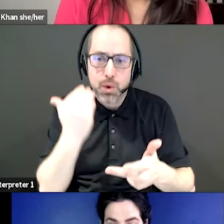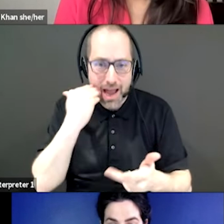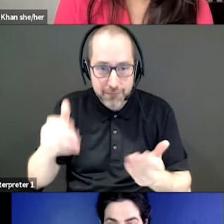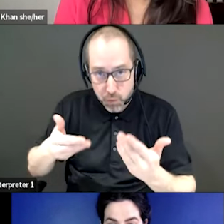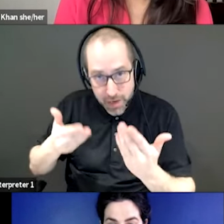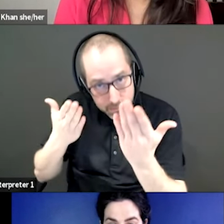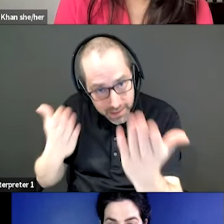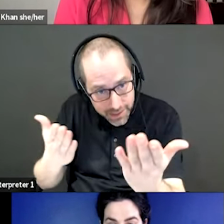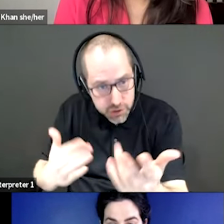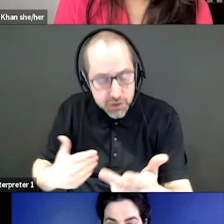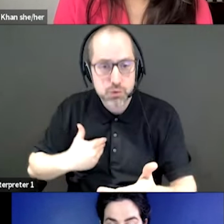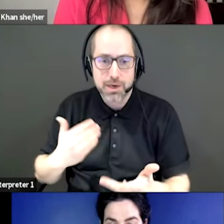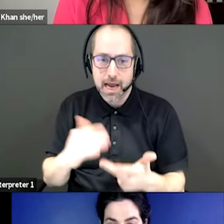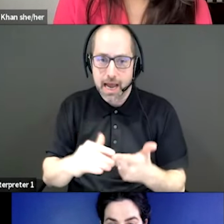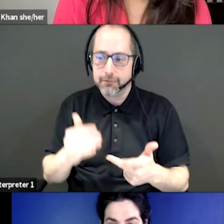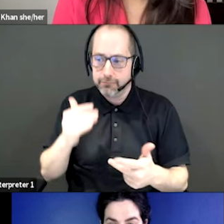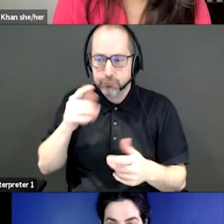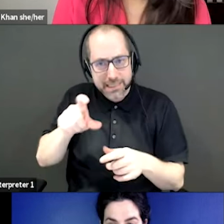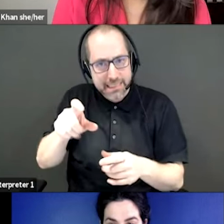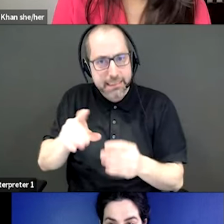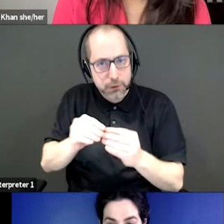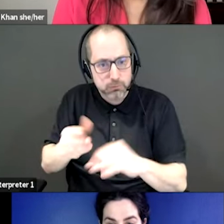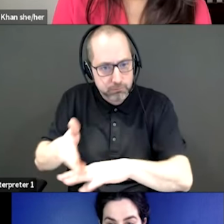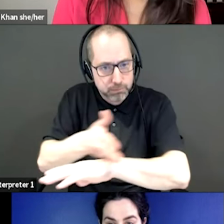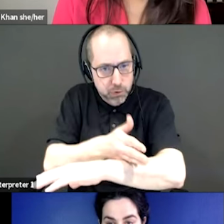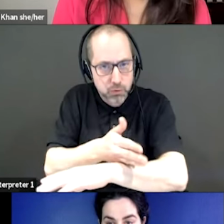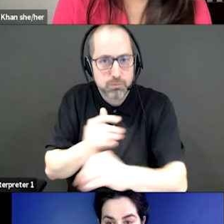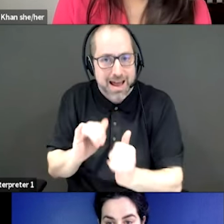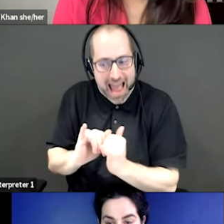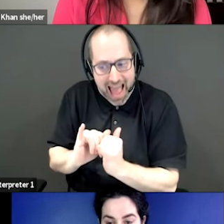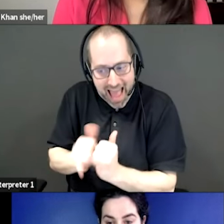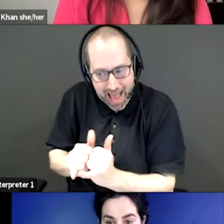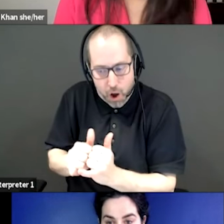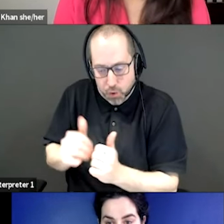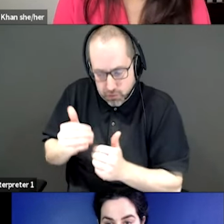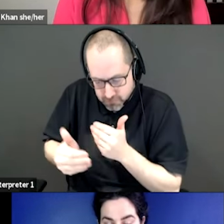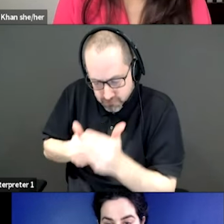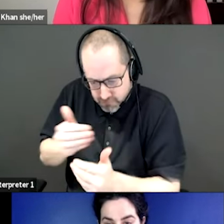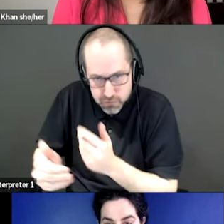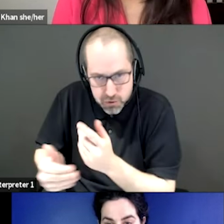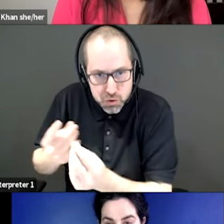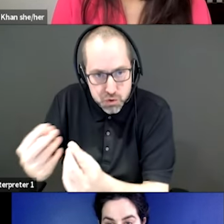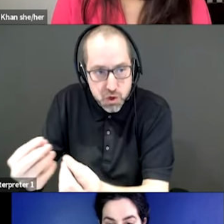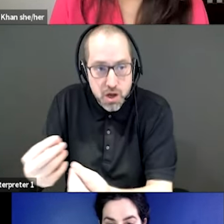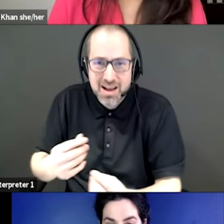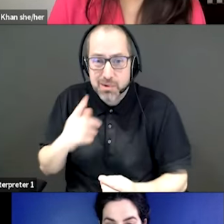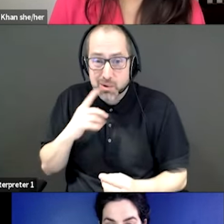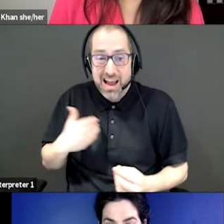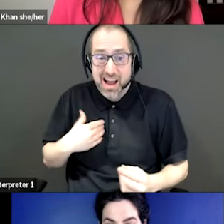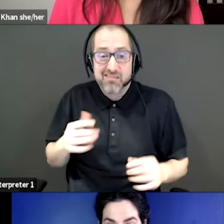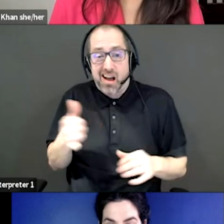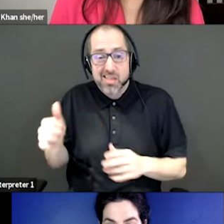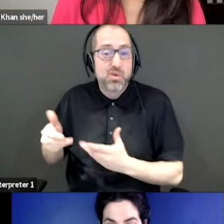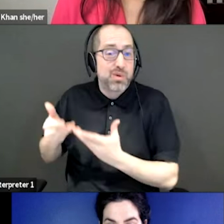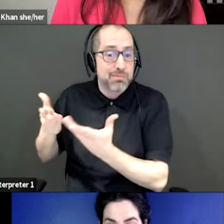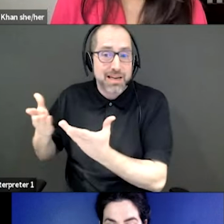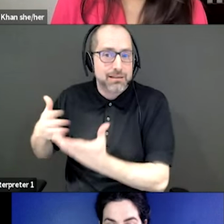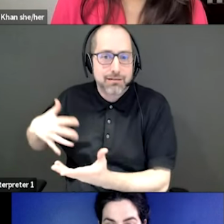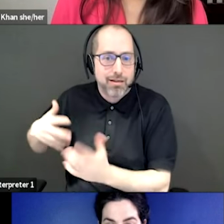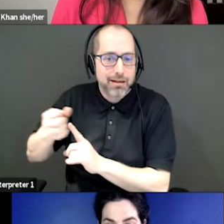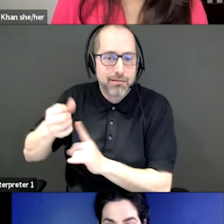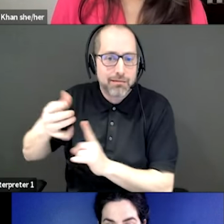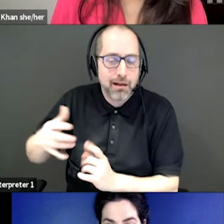it? And how do we do it in a way that can really see that? And there's recommendations I haven't even touched upon, things like how to work